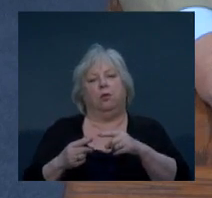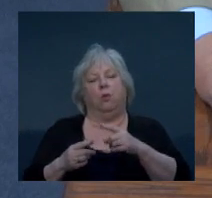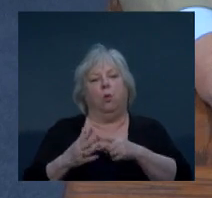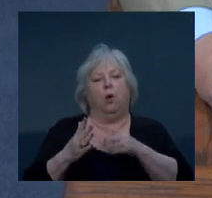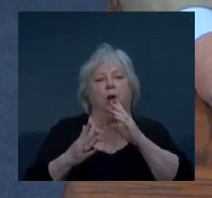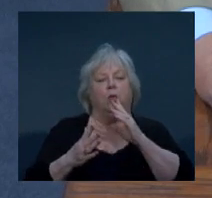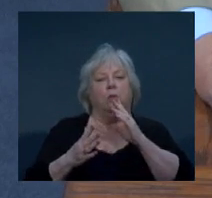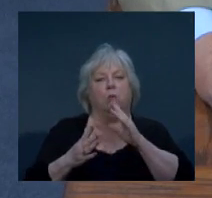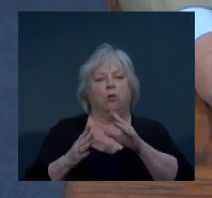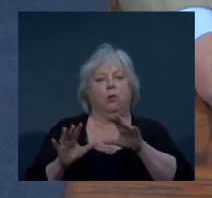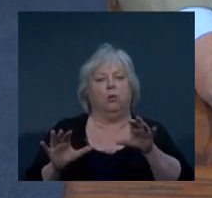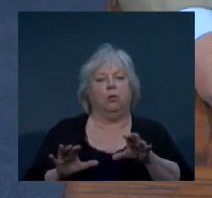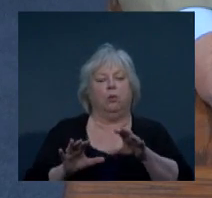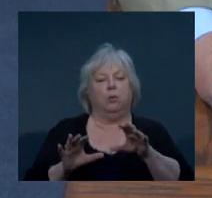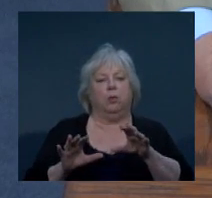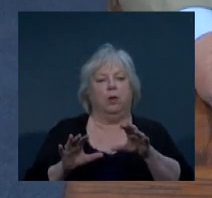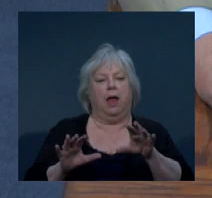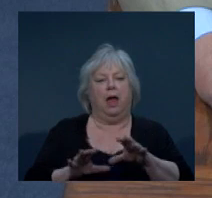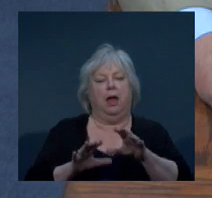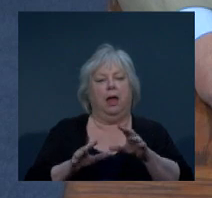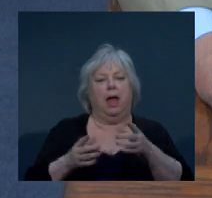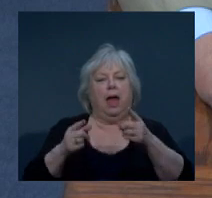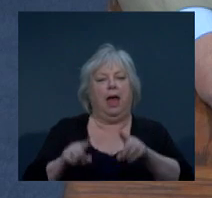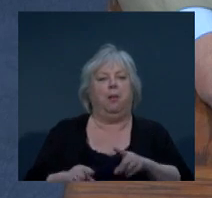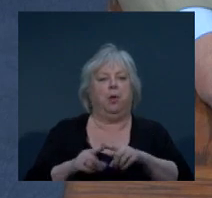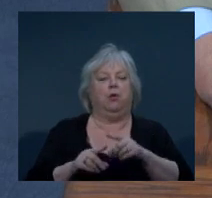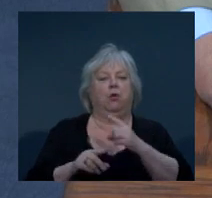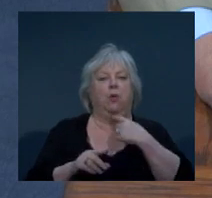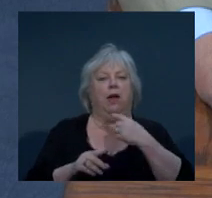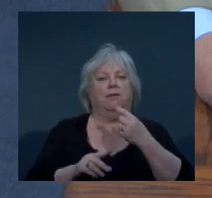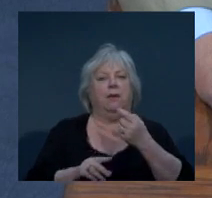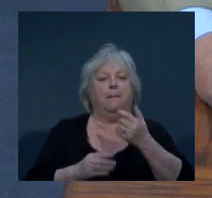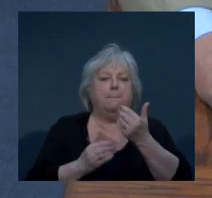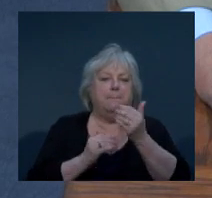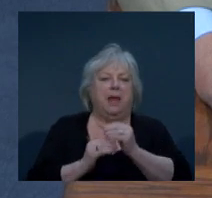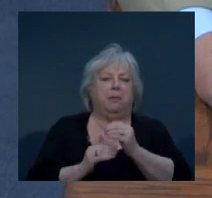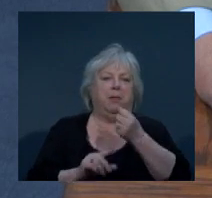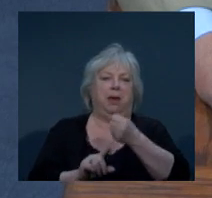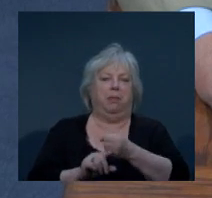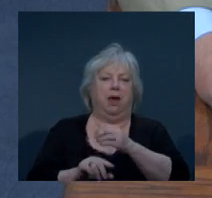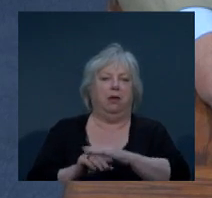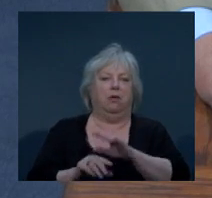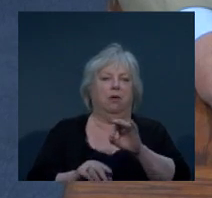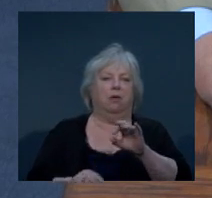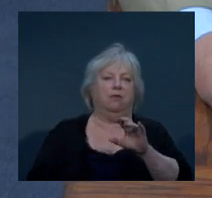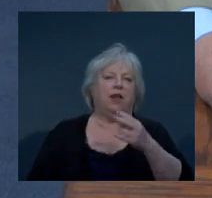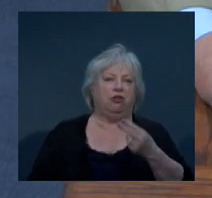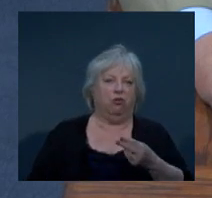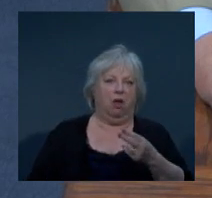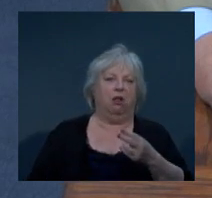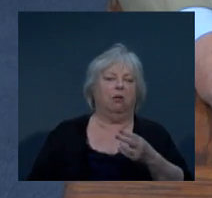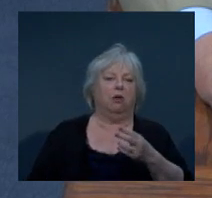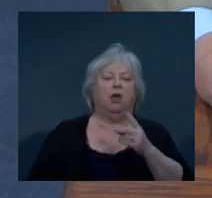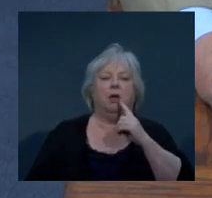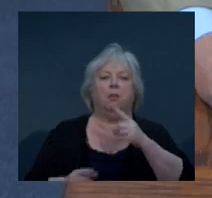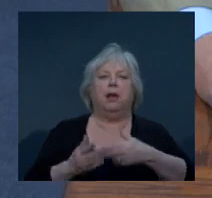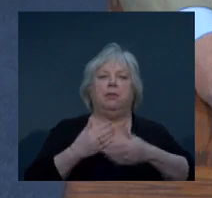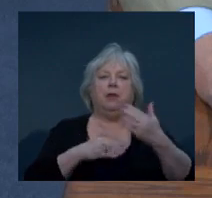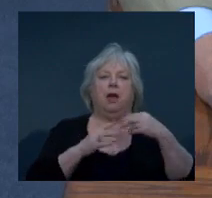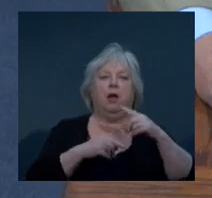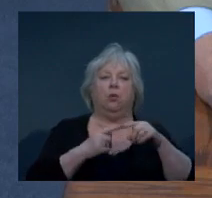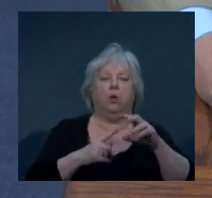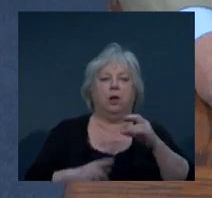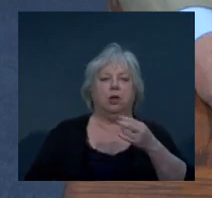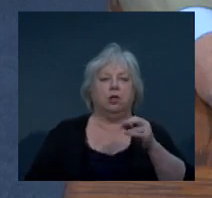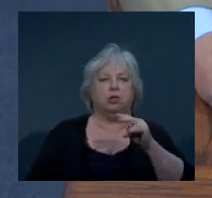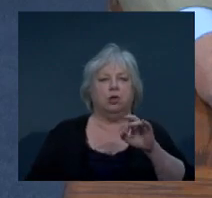development will have a minimal impact upon Fletcher Hollow. But let me take you back just a few years to when Chenal Downs was